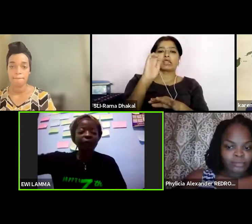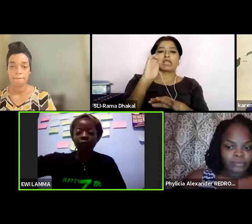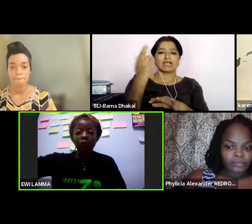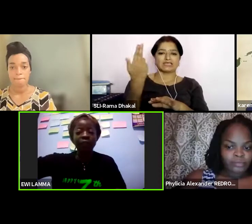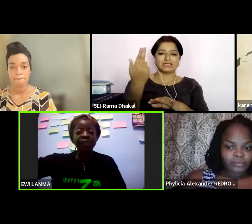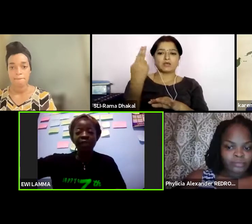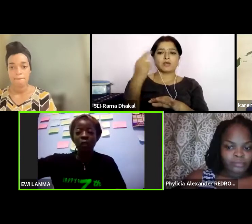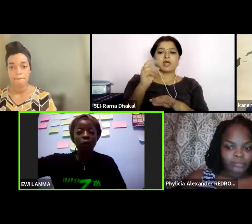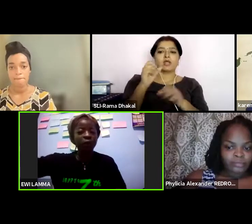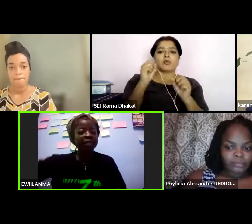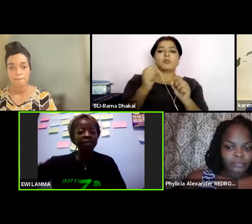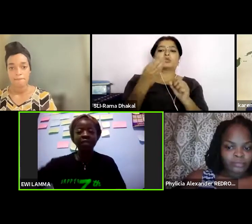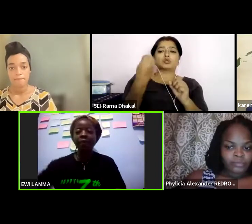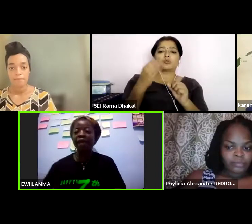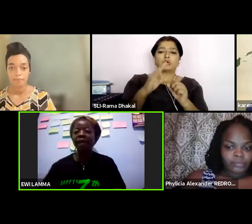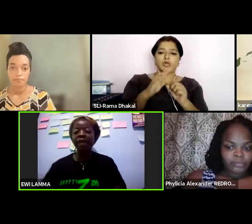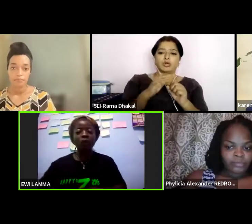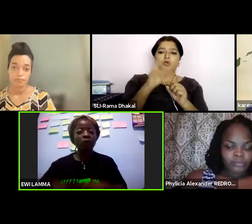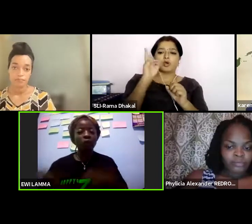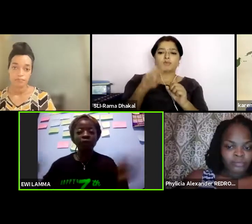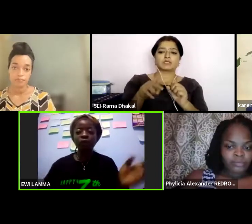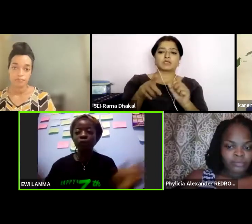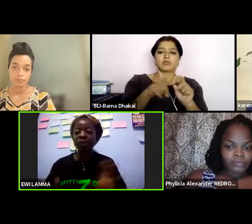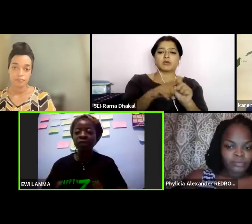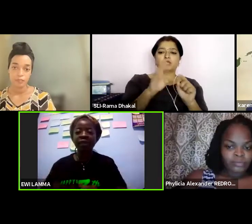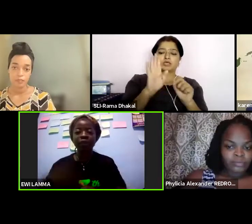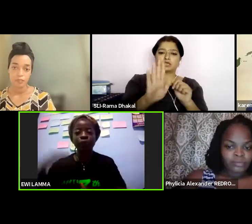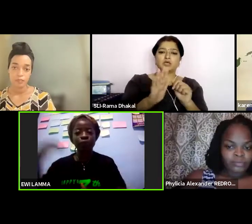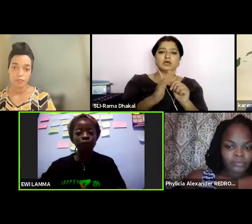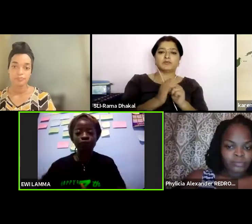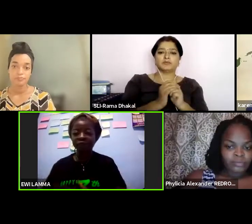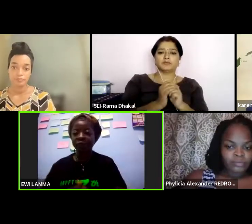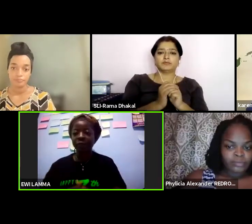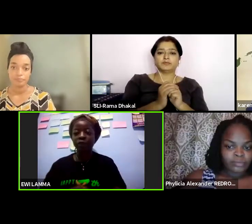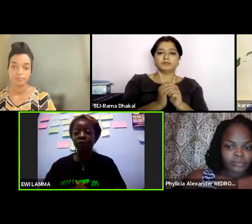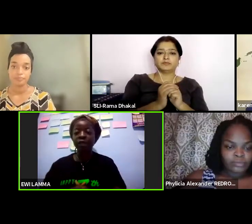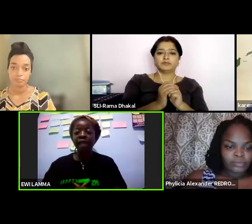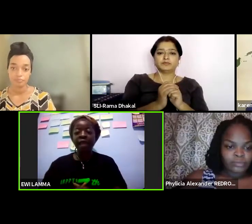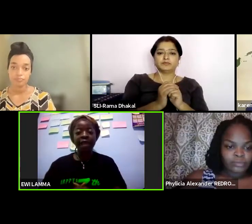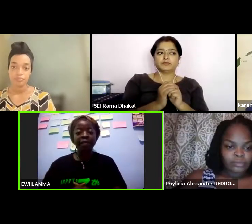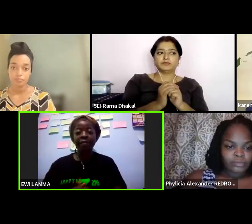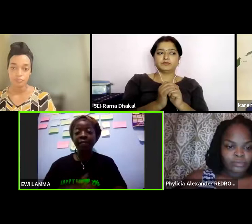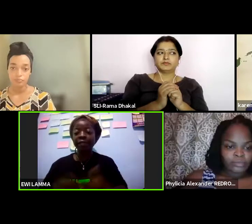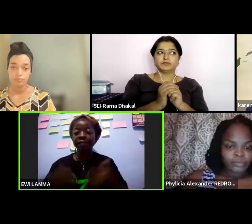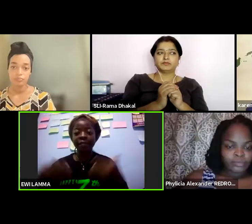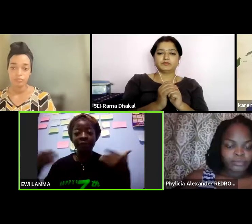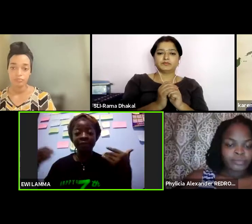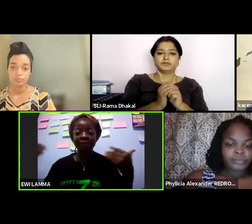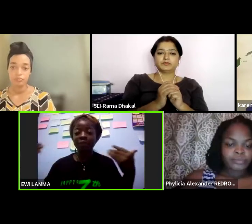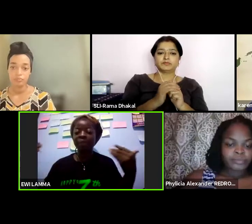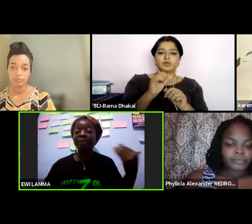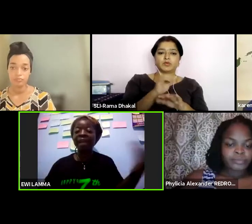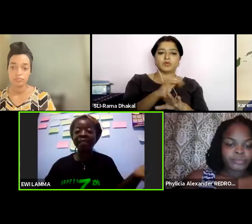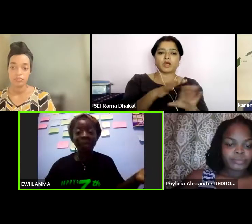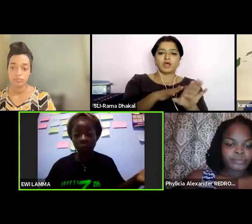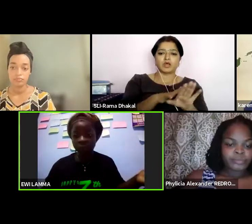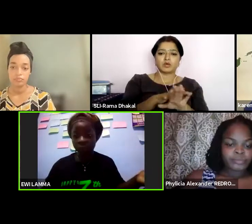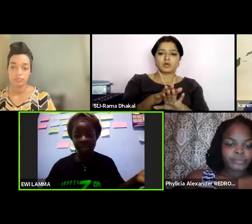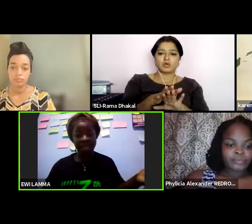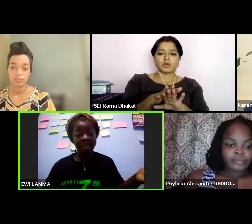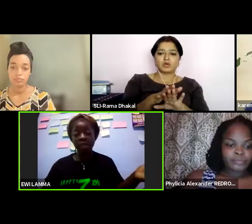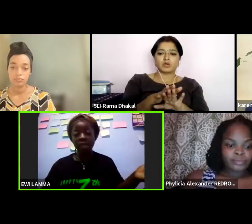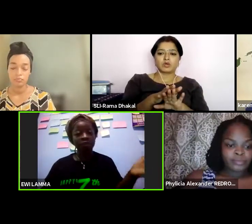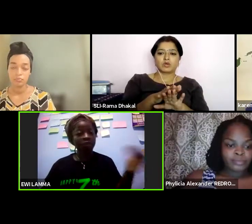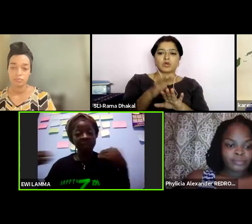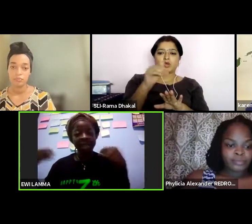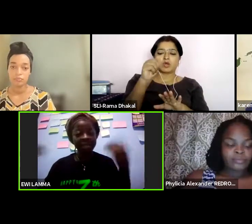we found others along the Libya, going through Libya to travel abroad, and they some died along the